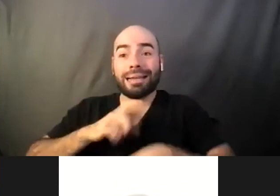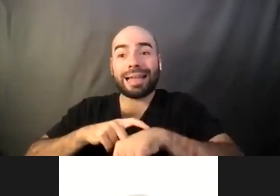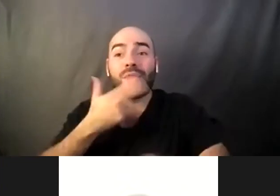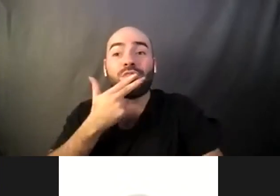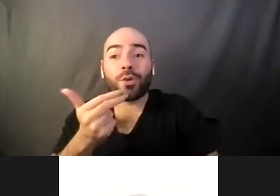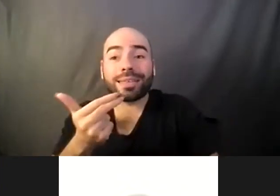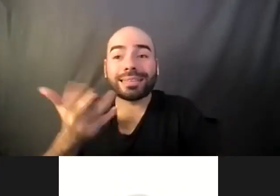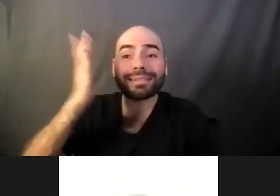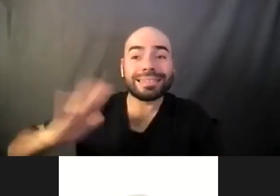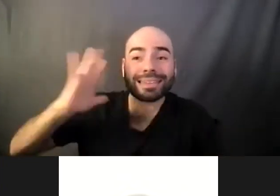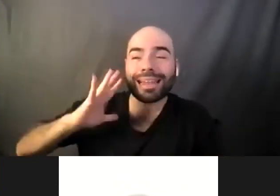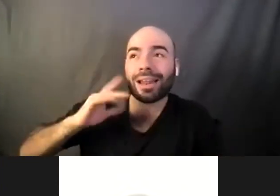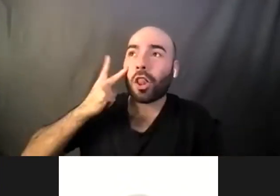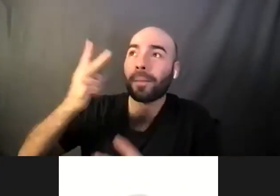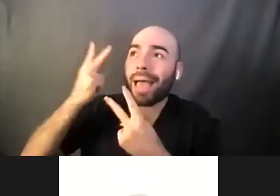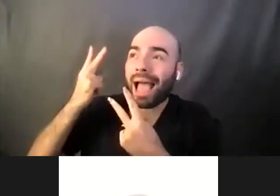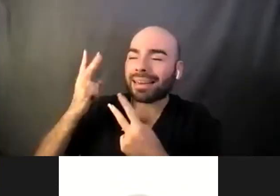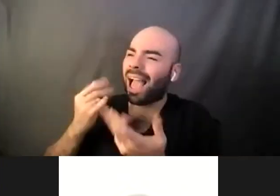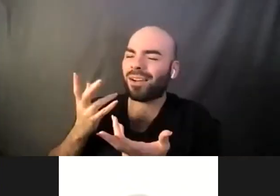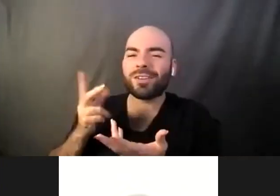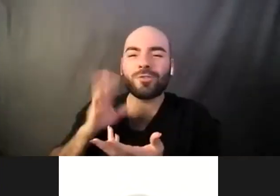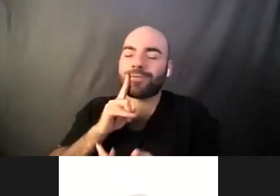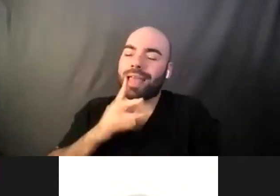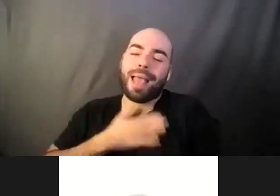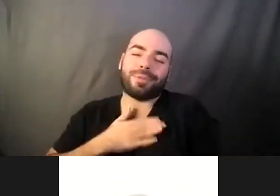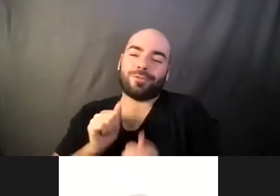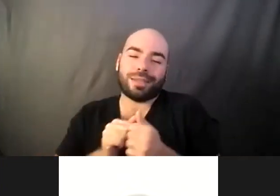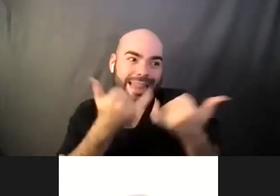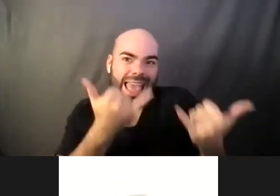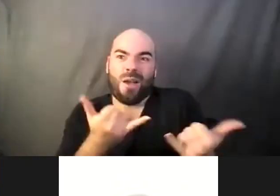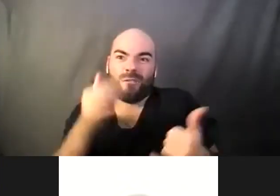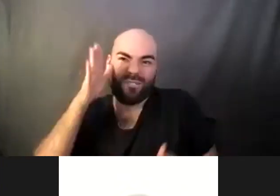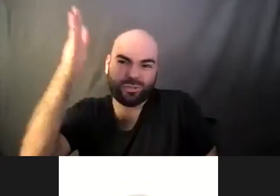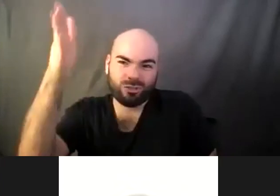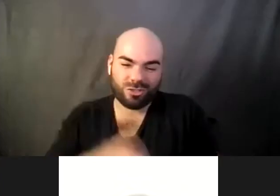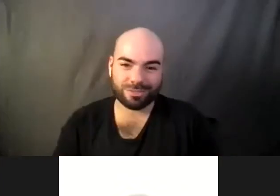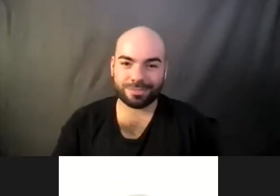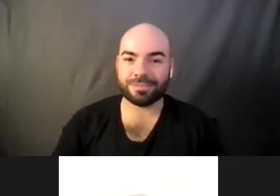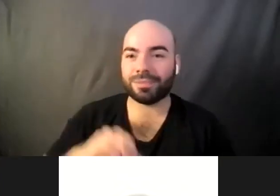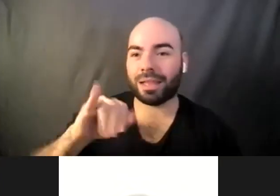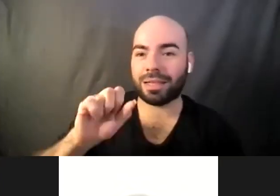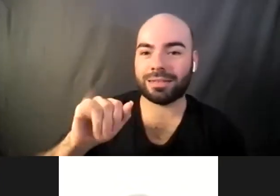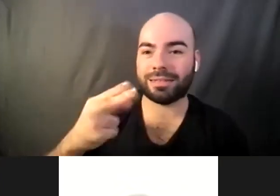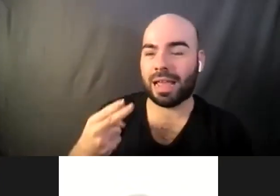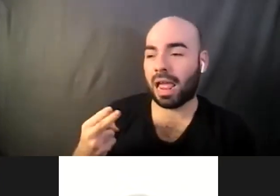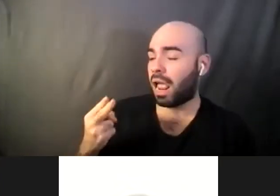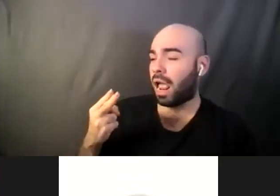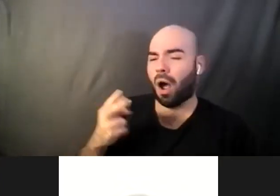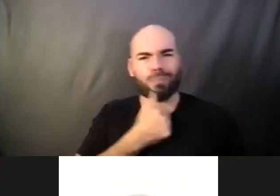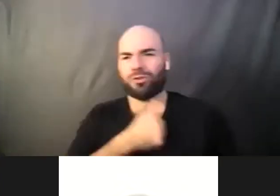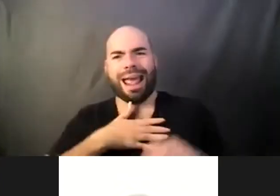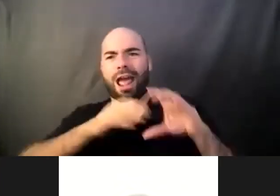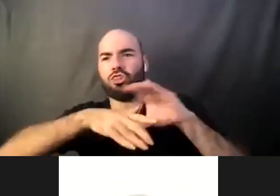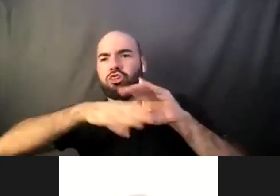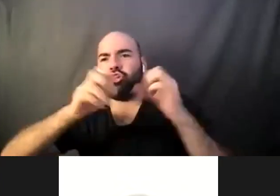out. So beautiful, so beautiful, you know? So beautiful. Anything you want to add? I'm sorry. Yeah, I